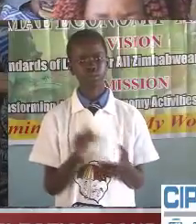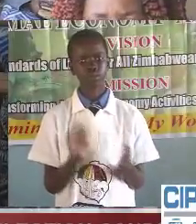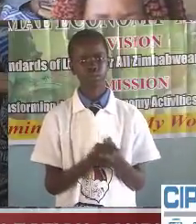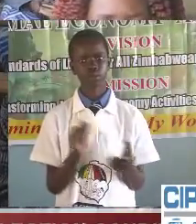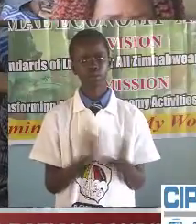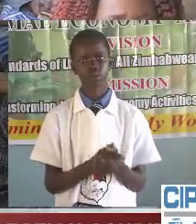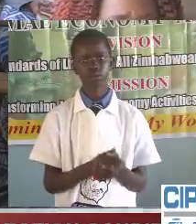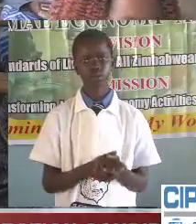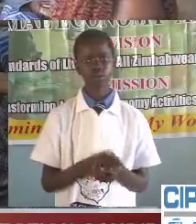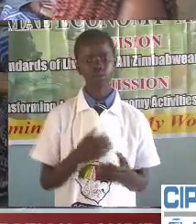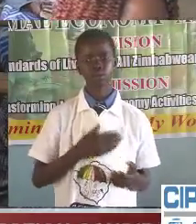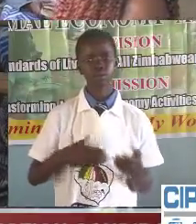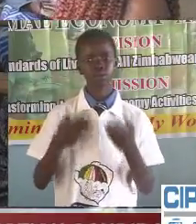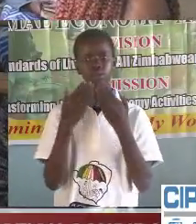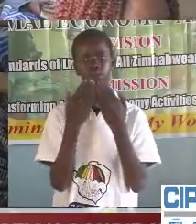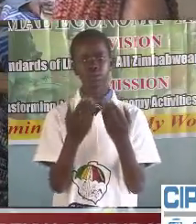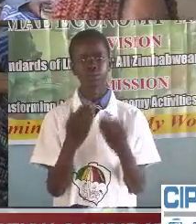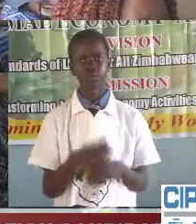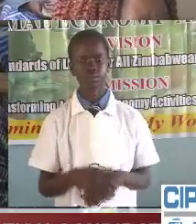Thank you, Mark.